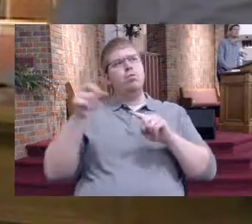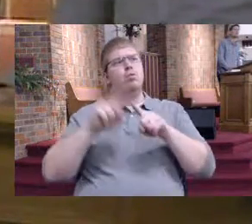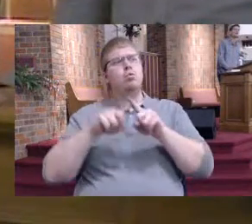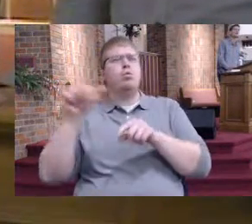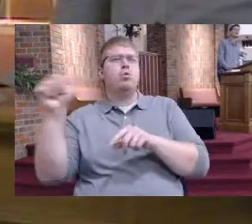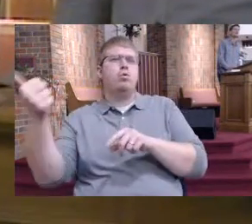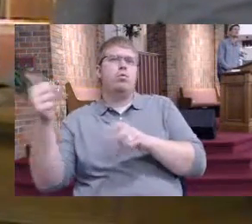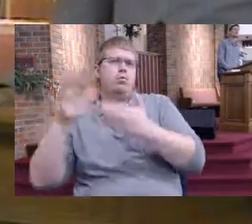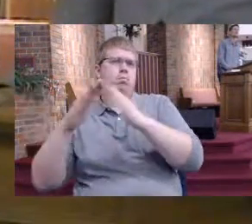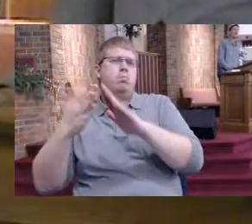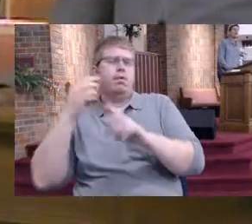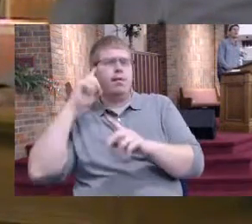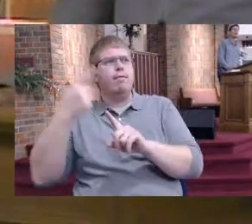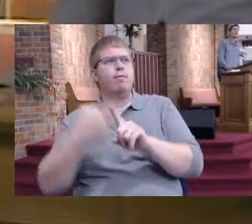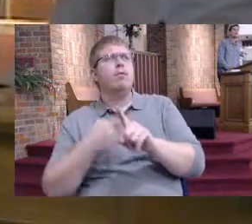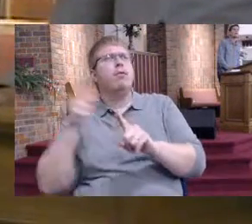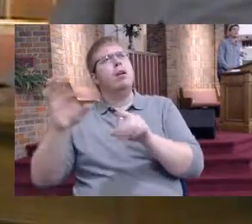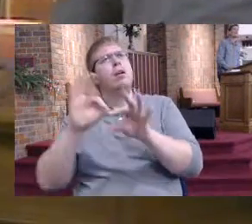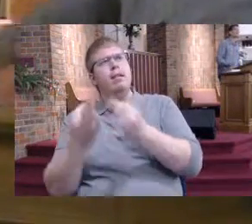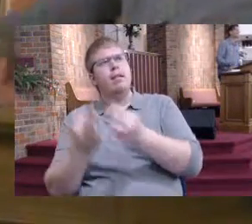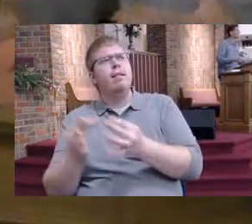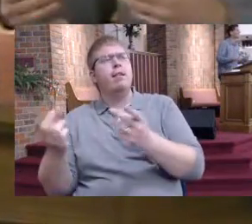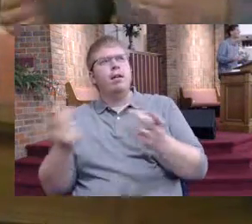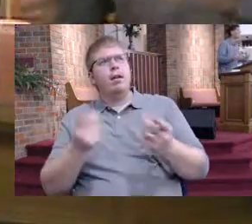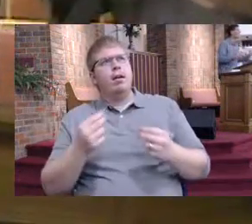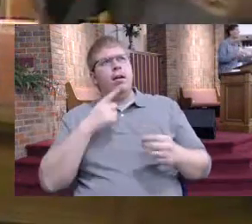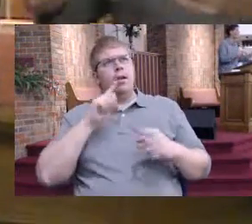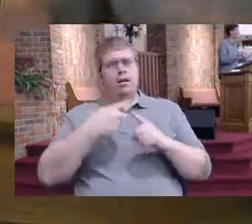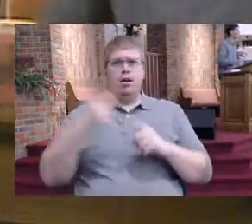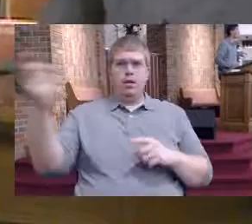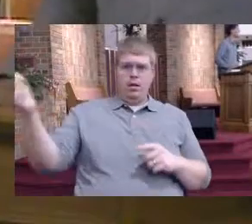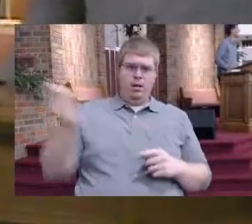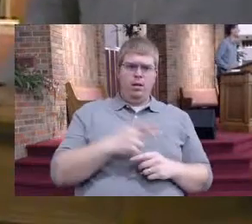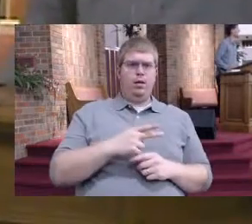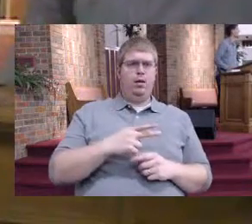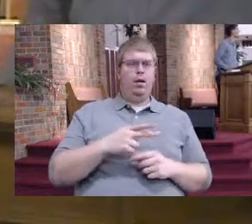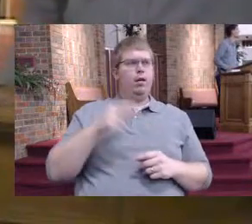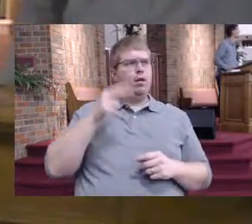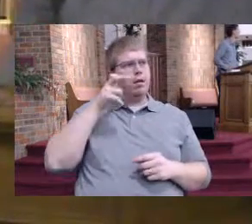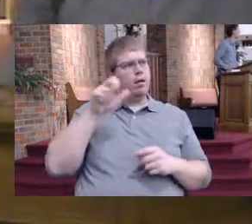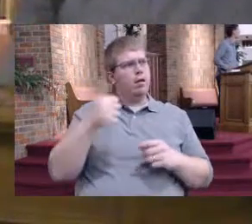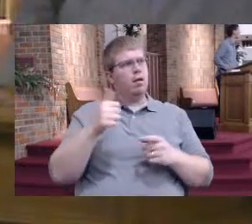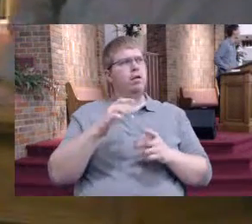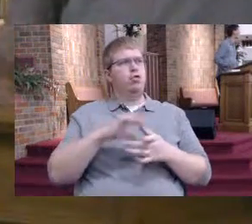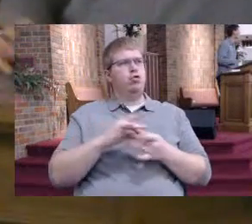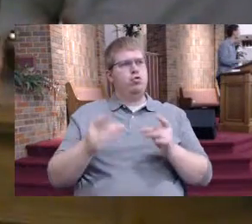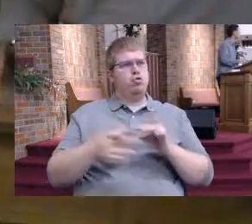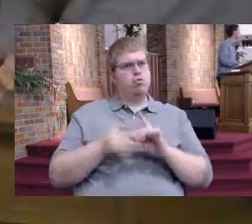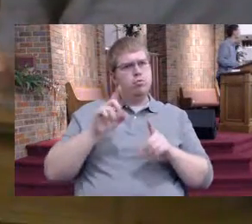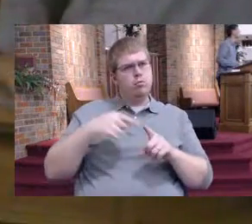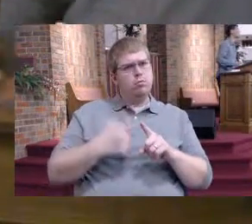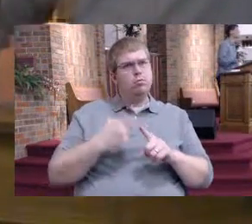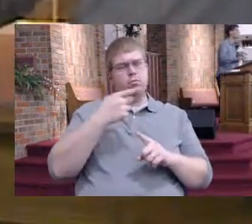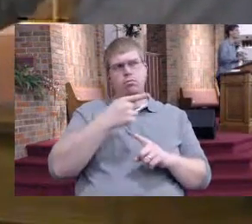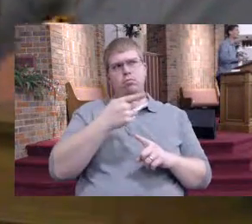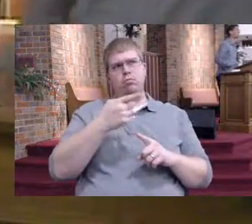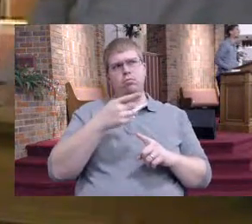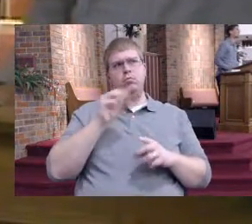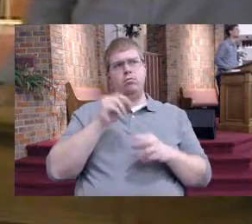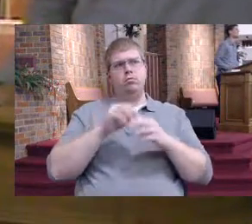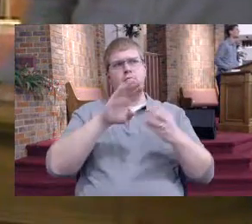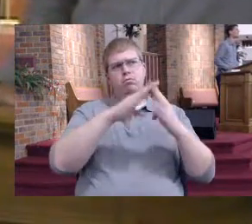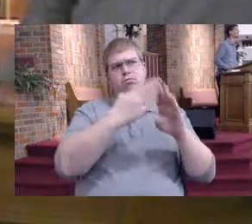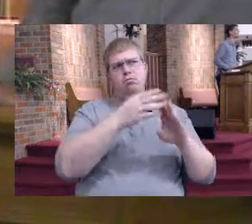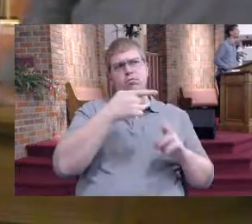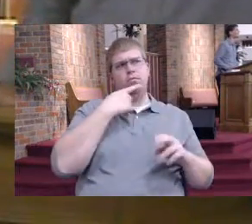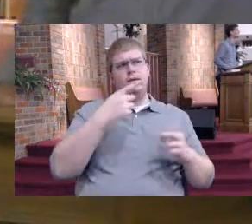family things to do. And we quickly learned when he came back, we were hearing other stories from our friends in his village, even in a neighboring